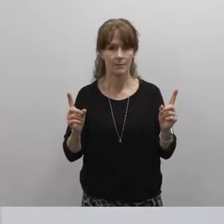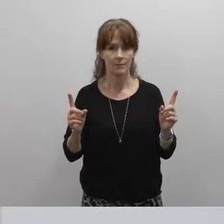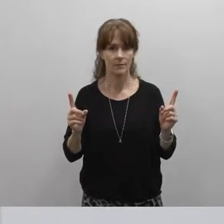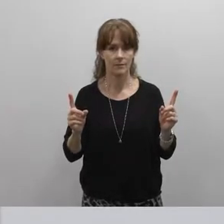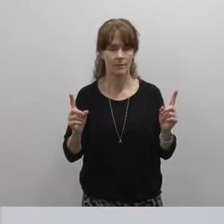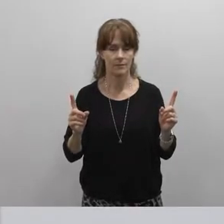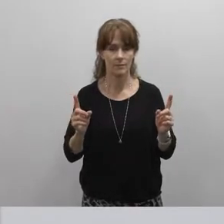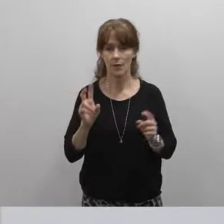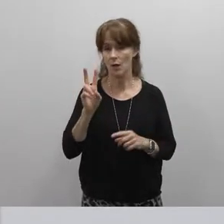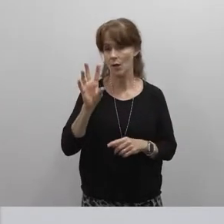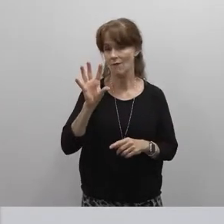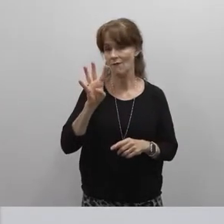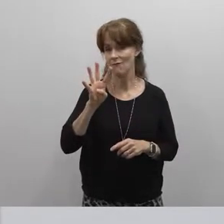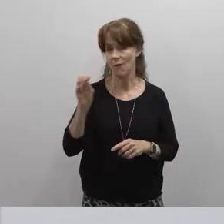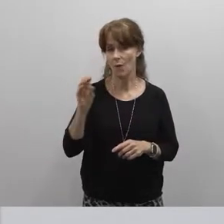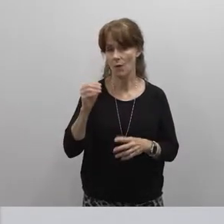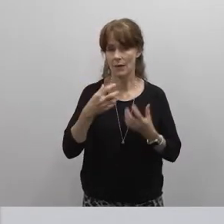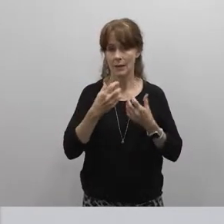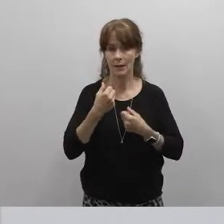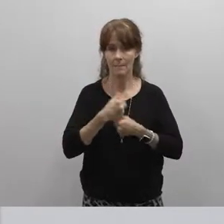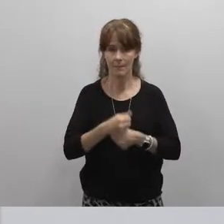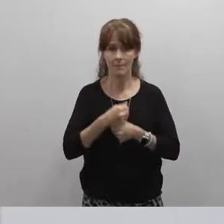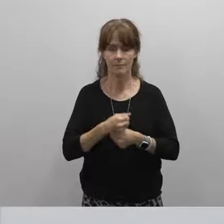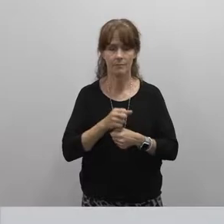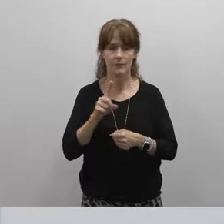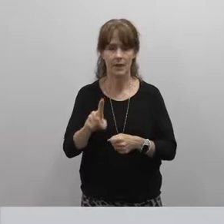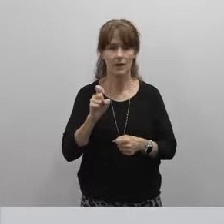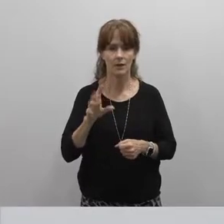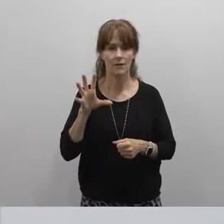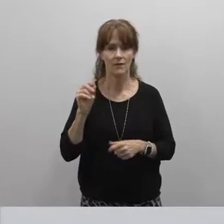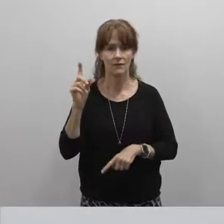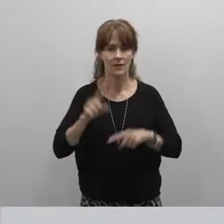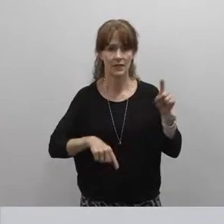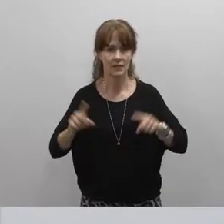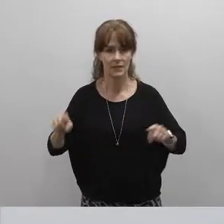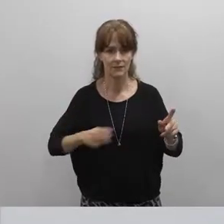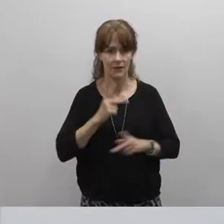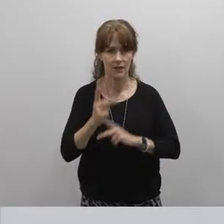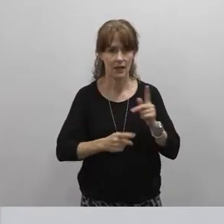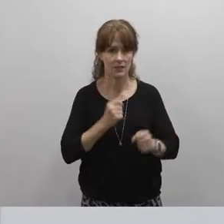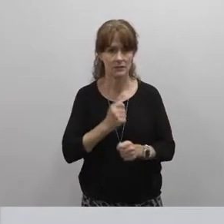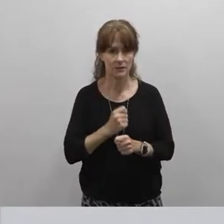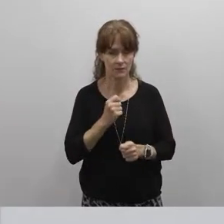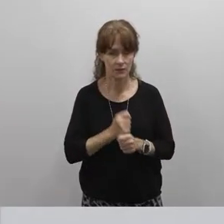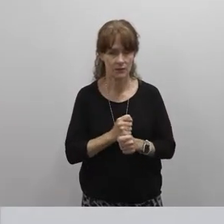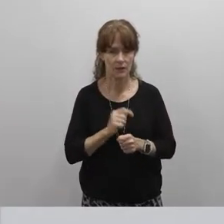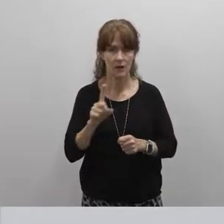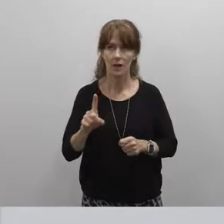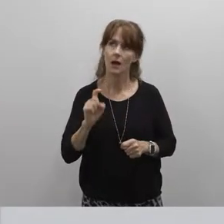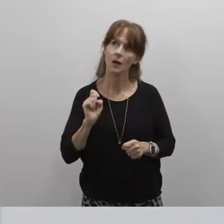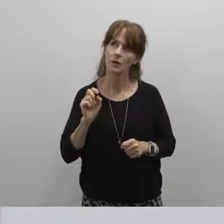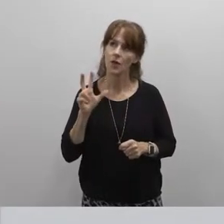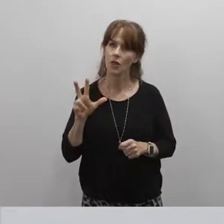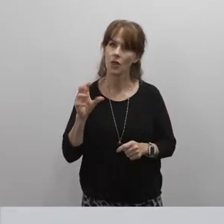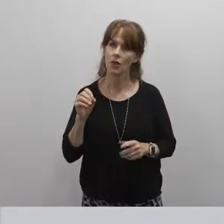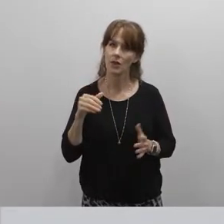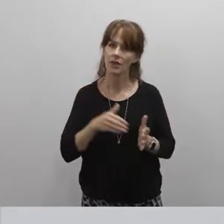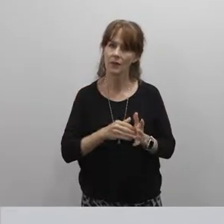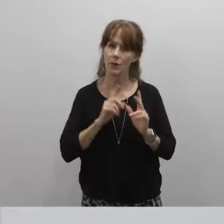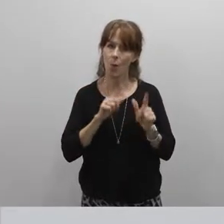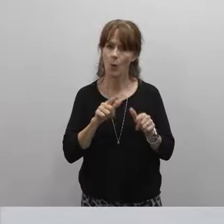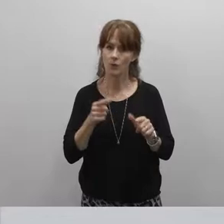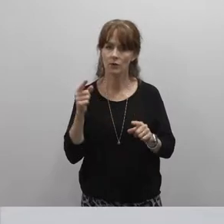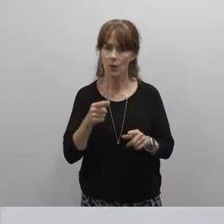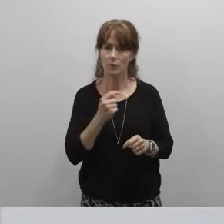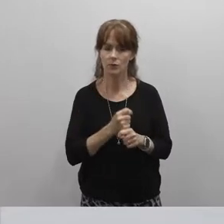there are 40 manufacturers making 150 different models of trucks, and there are 130,000 orders for those